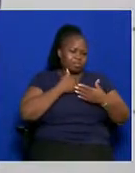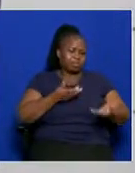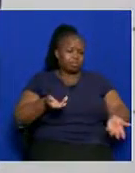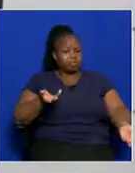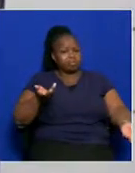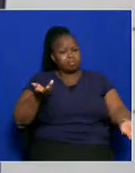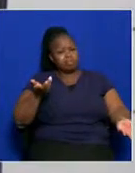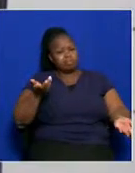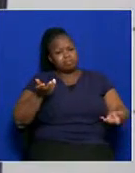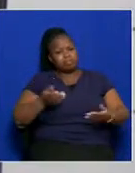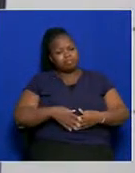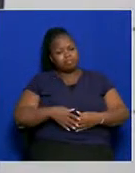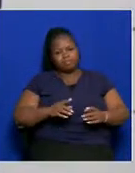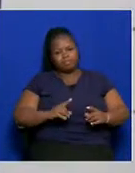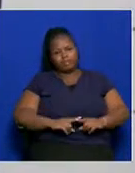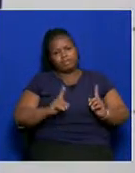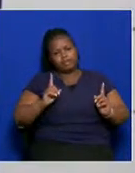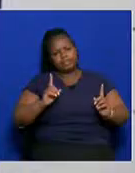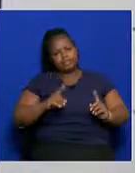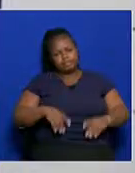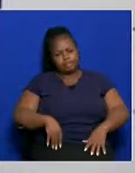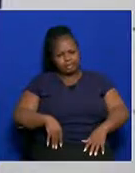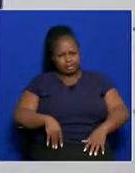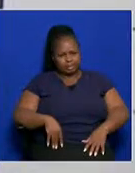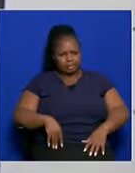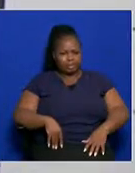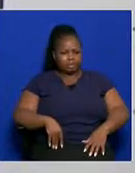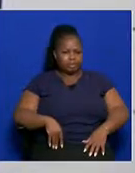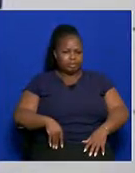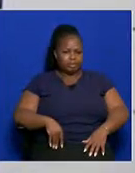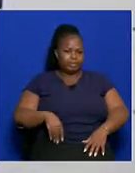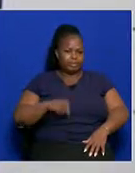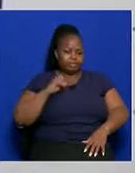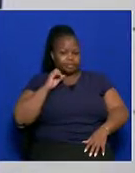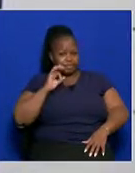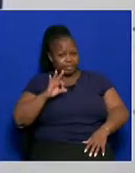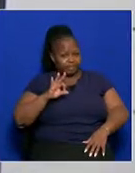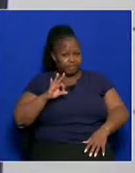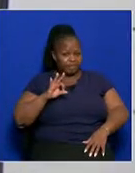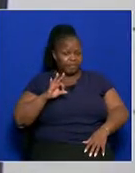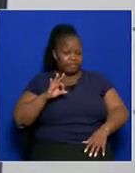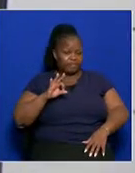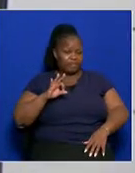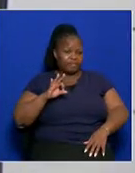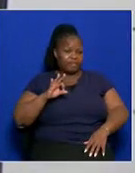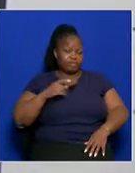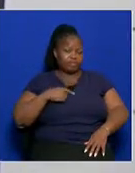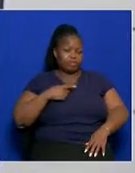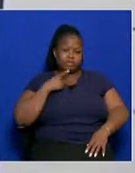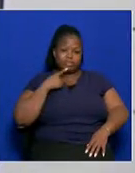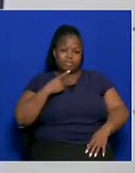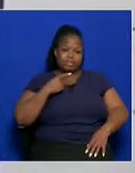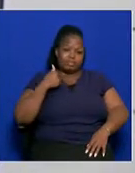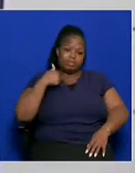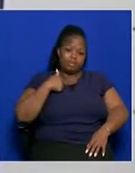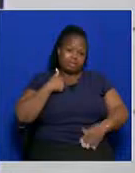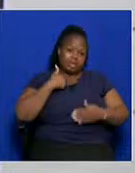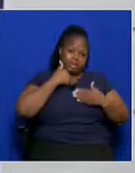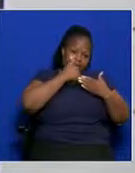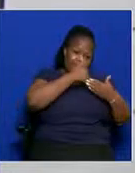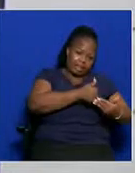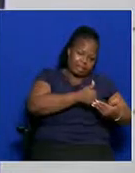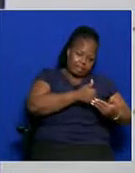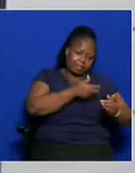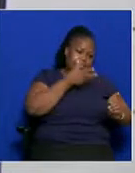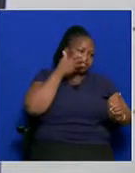But if it was saying, I assisted Madlanga